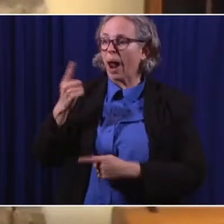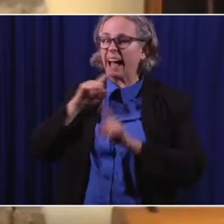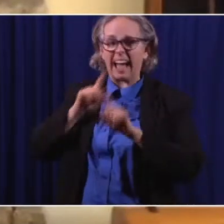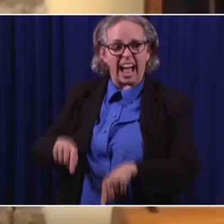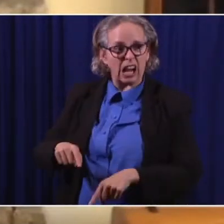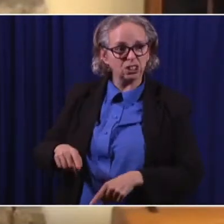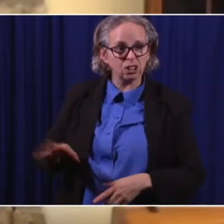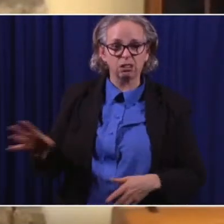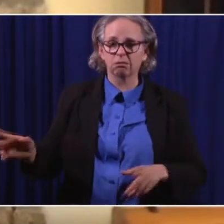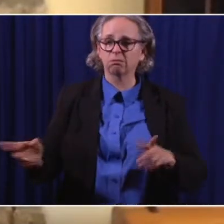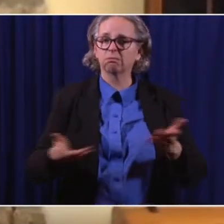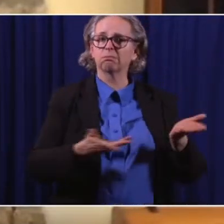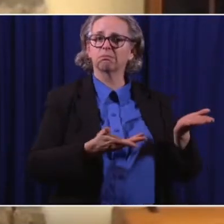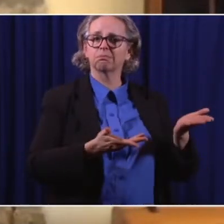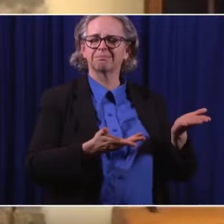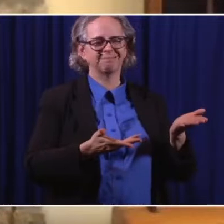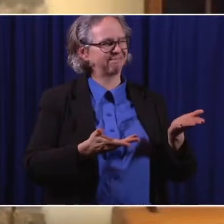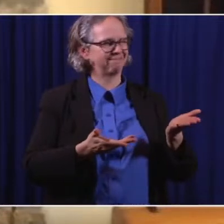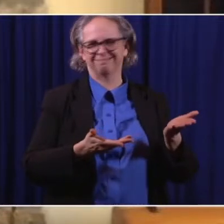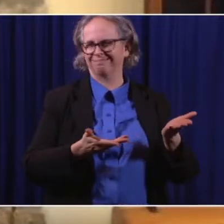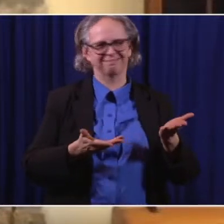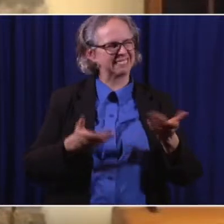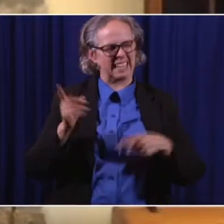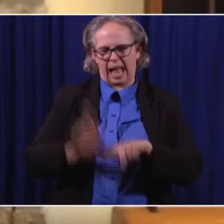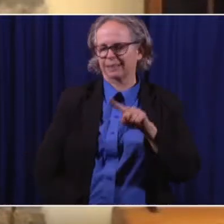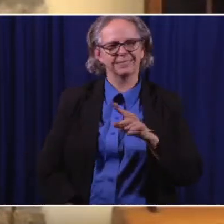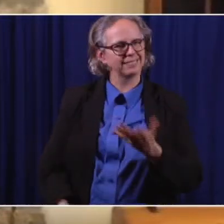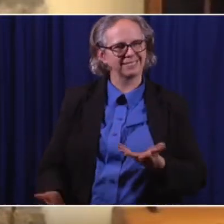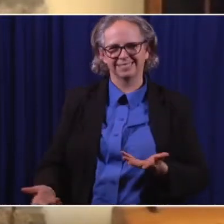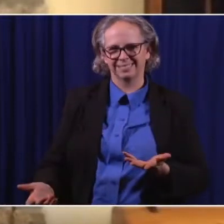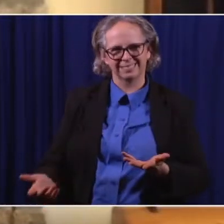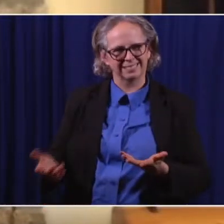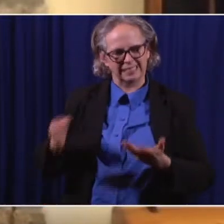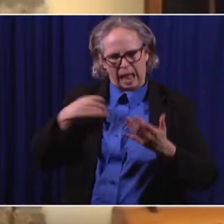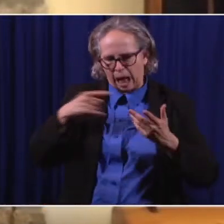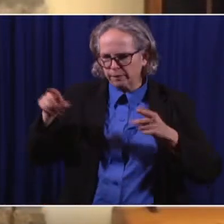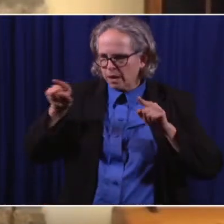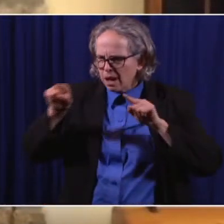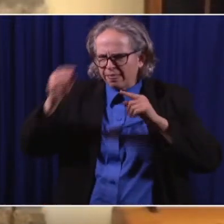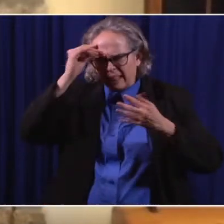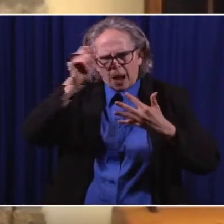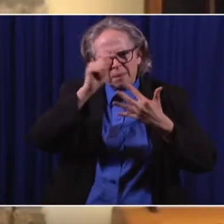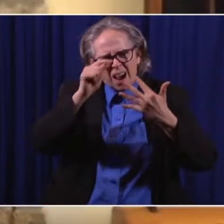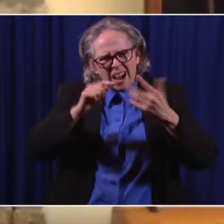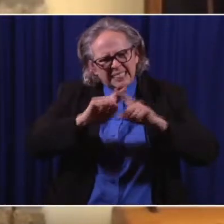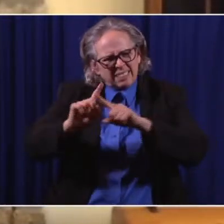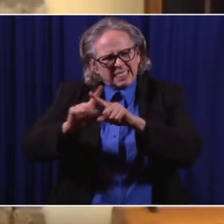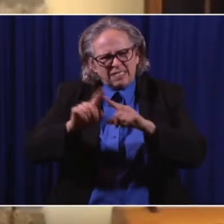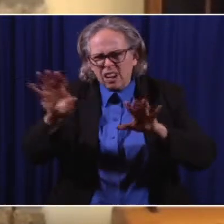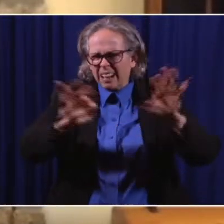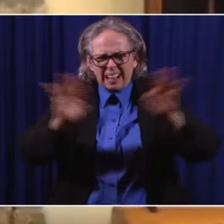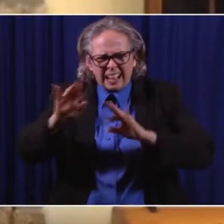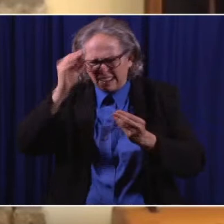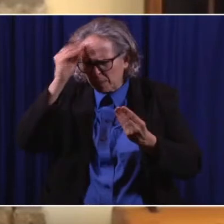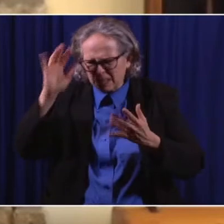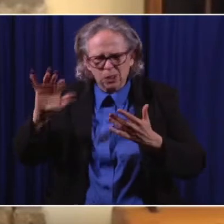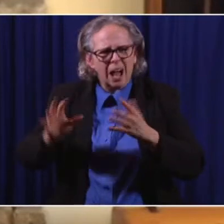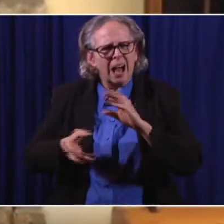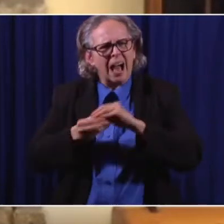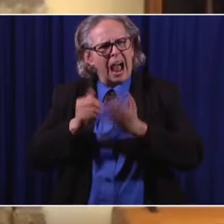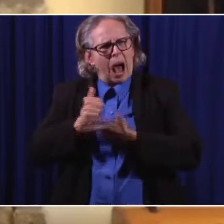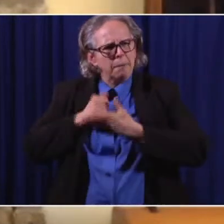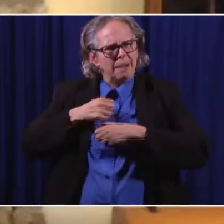calls that are being made by good people under very, very, very difficult